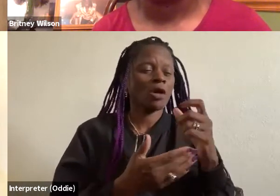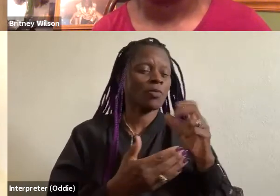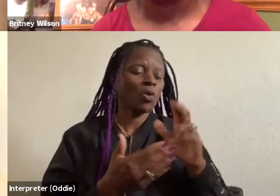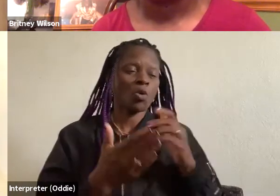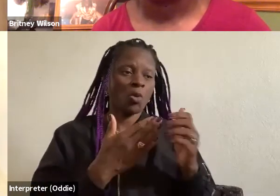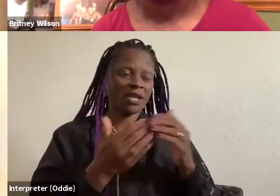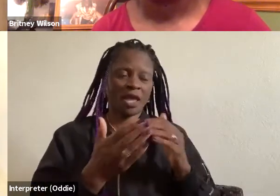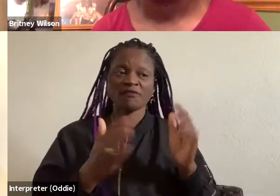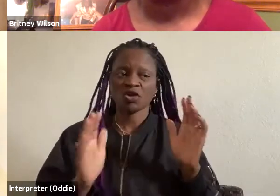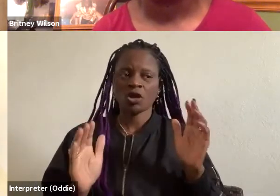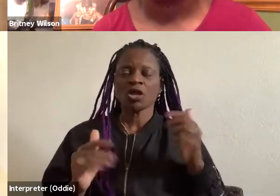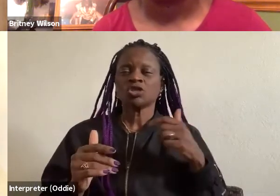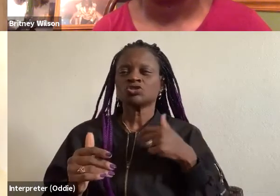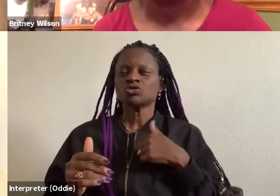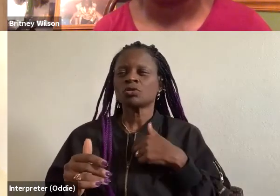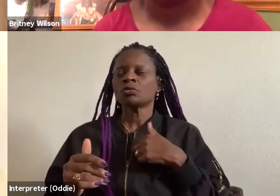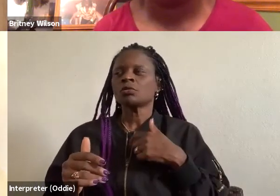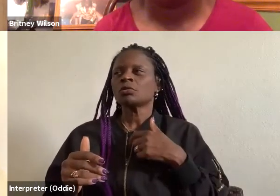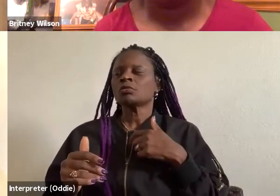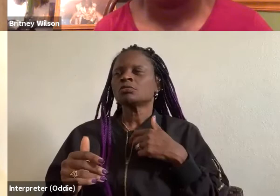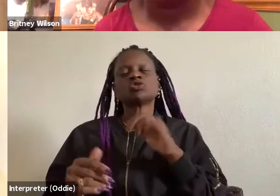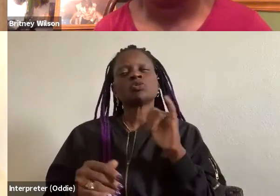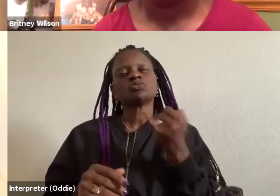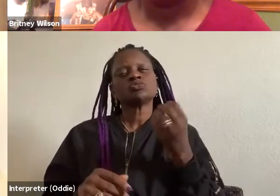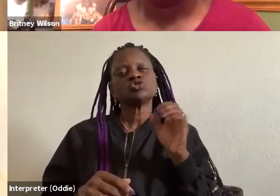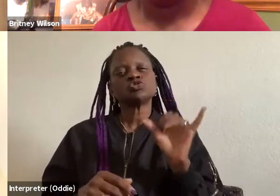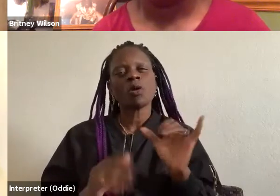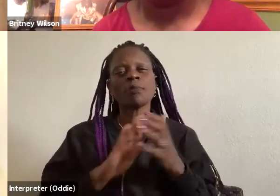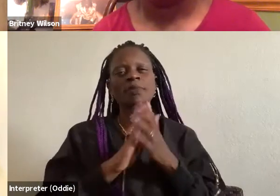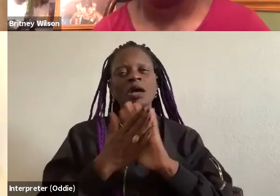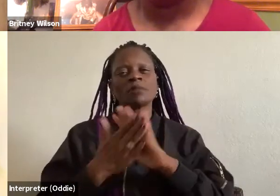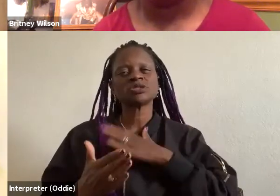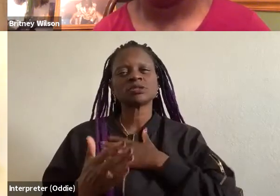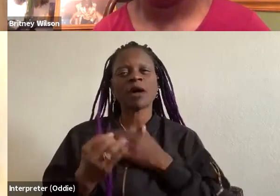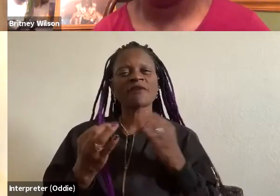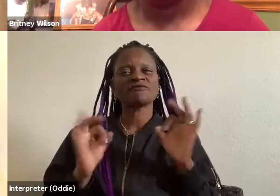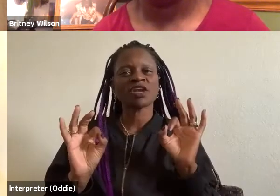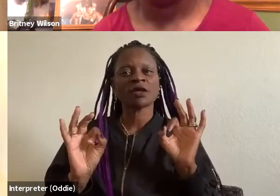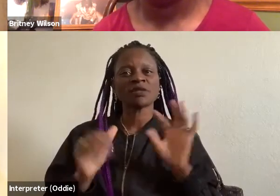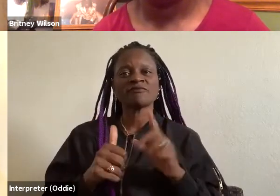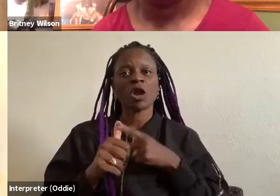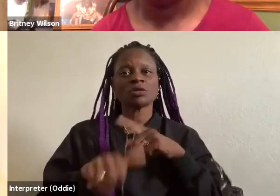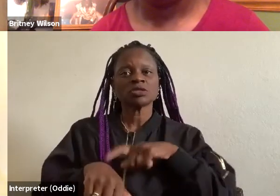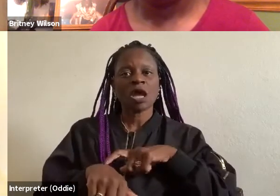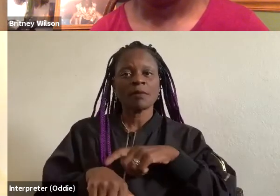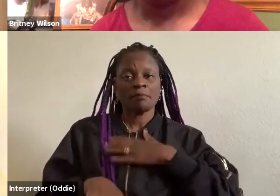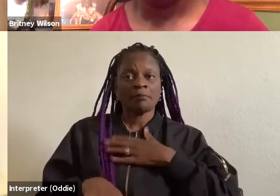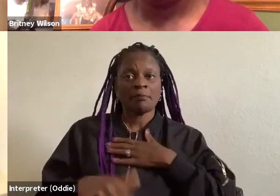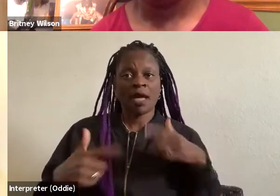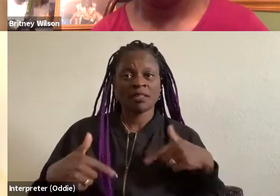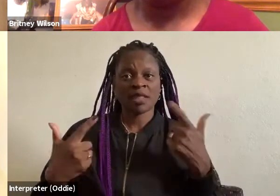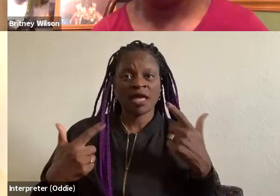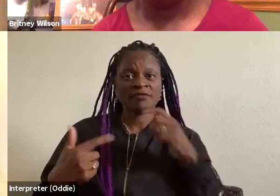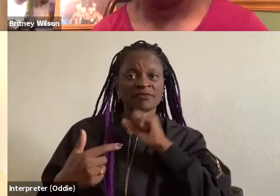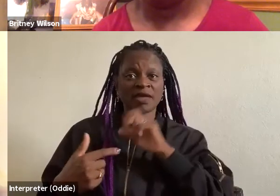me, it's like, joy is my freedom, because for the first time in my life at 29, really, you know, from my journey